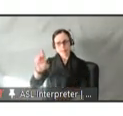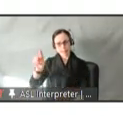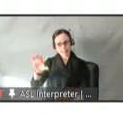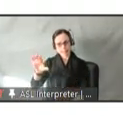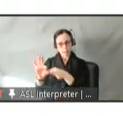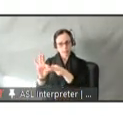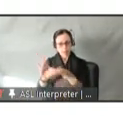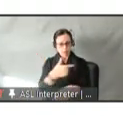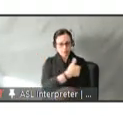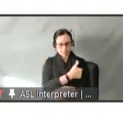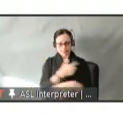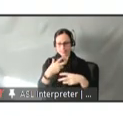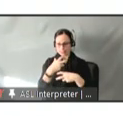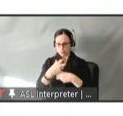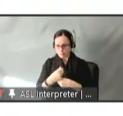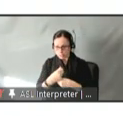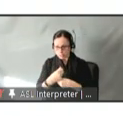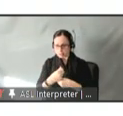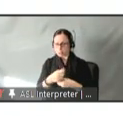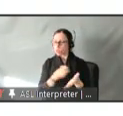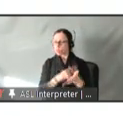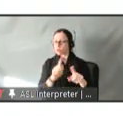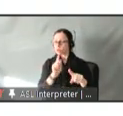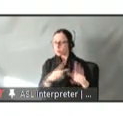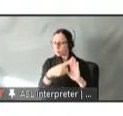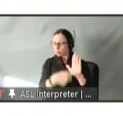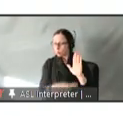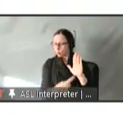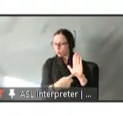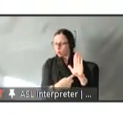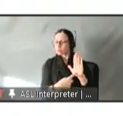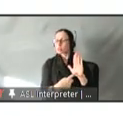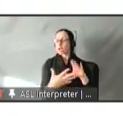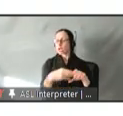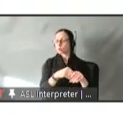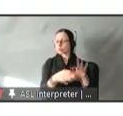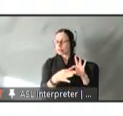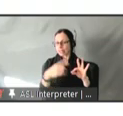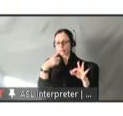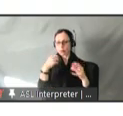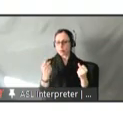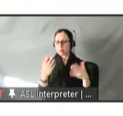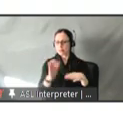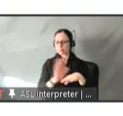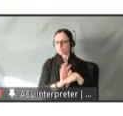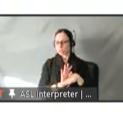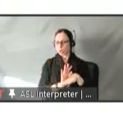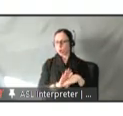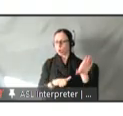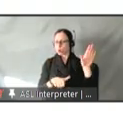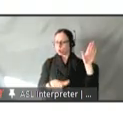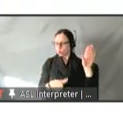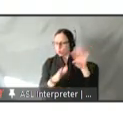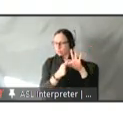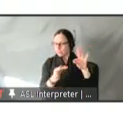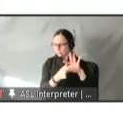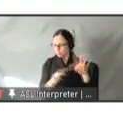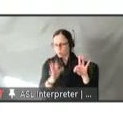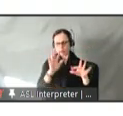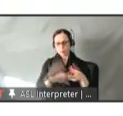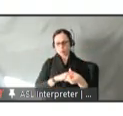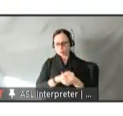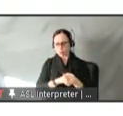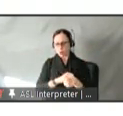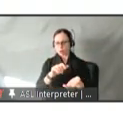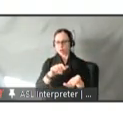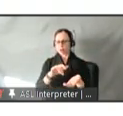vaccine confidence. In the written report, you have a link to multiple video testimonials that are helping to support pharmacists'